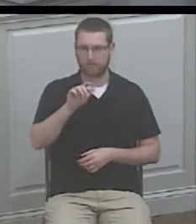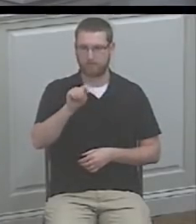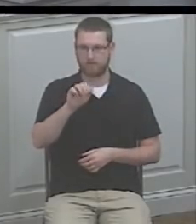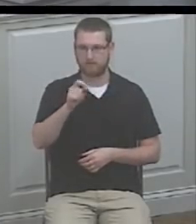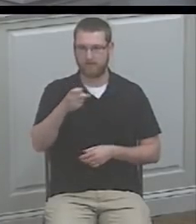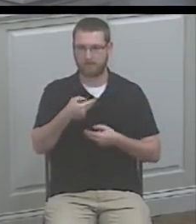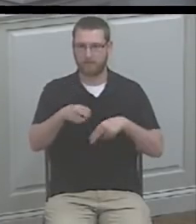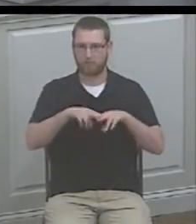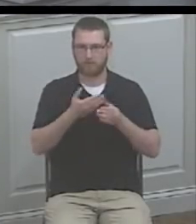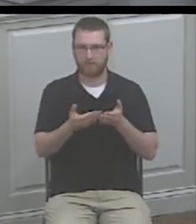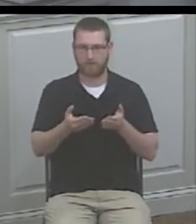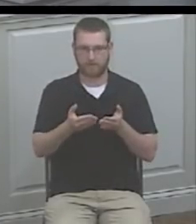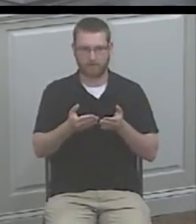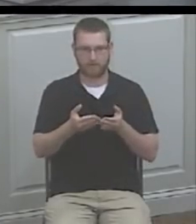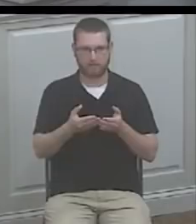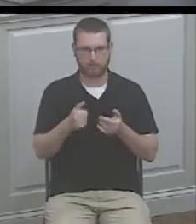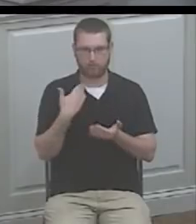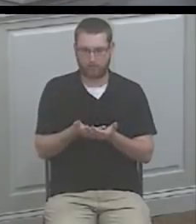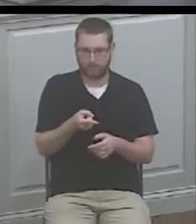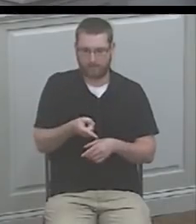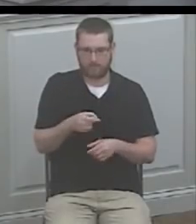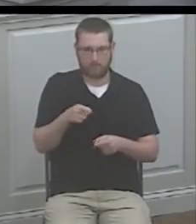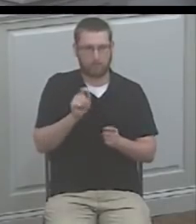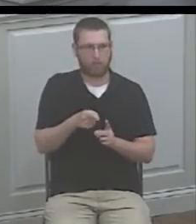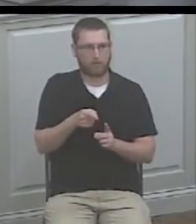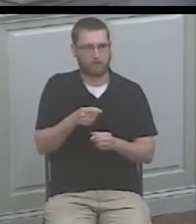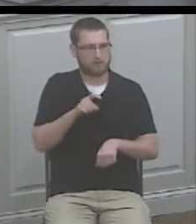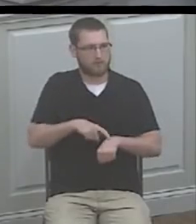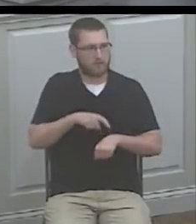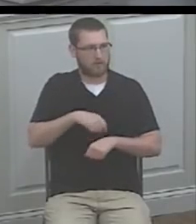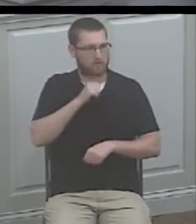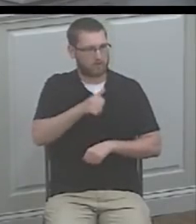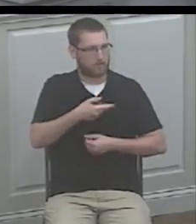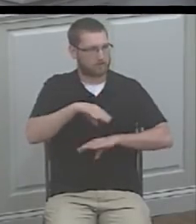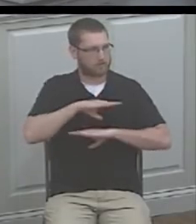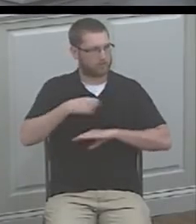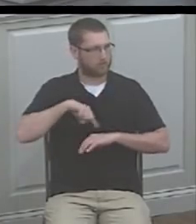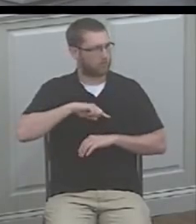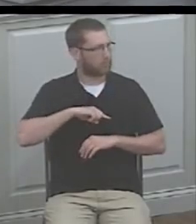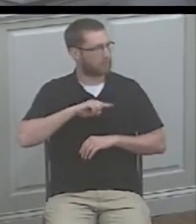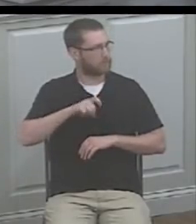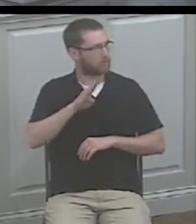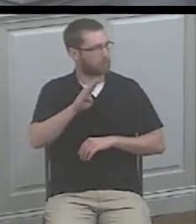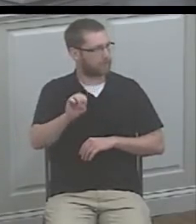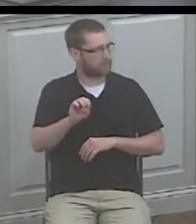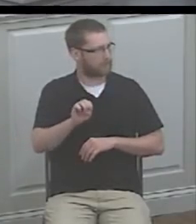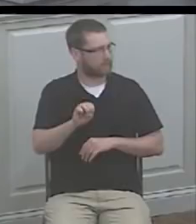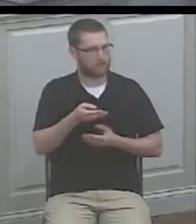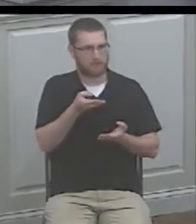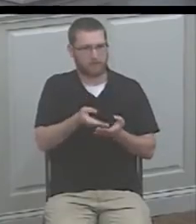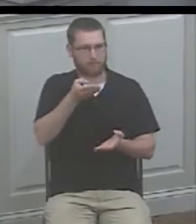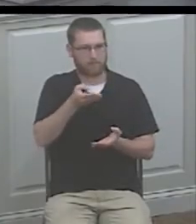increases just to get us to this point in time. And we still aren't where we need to be, not only as evidenced